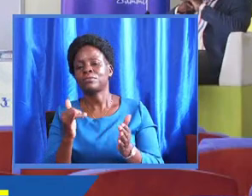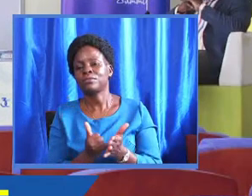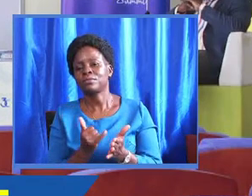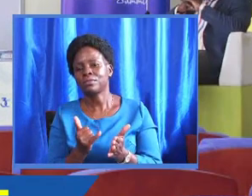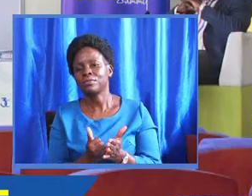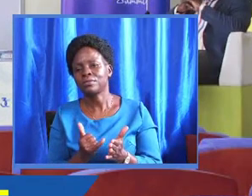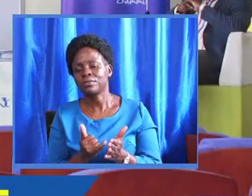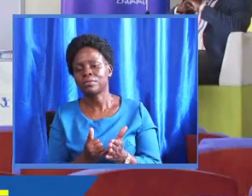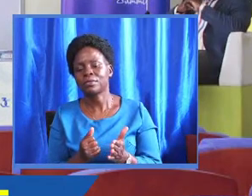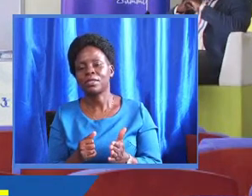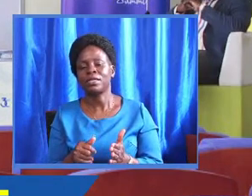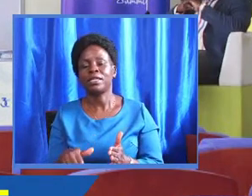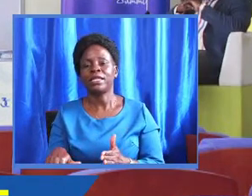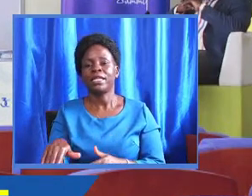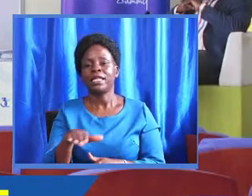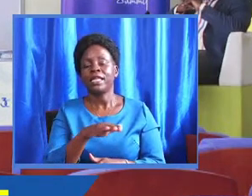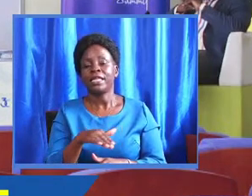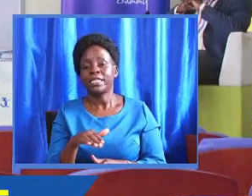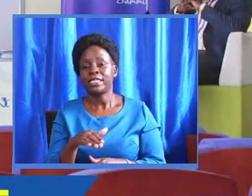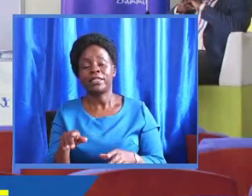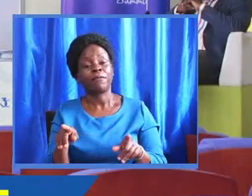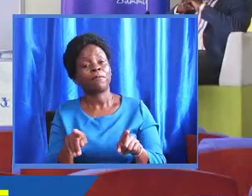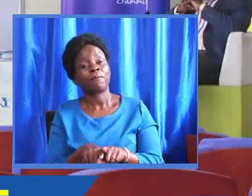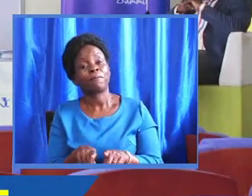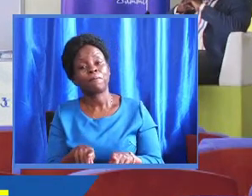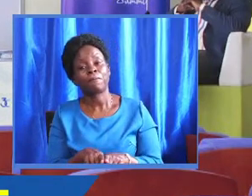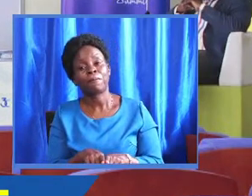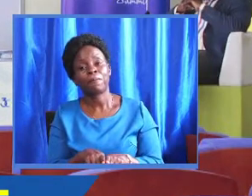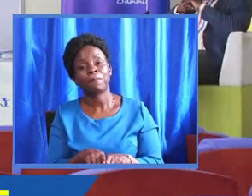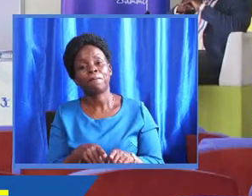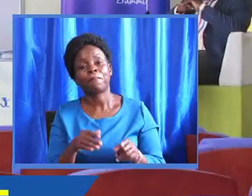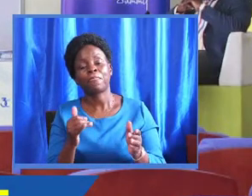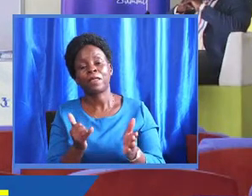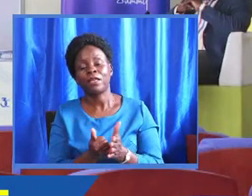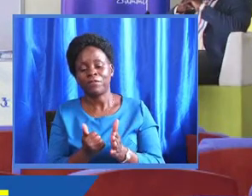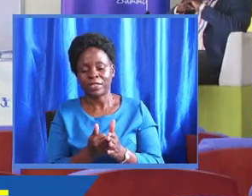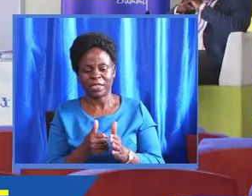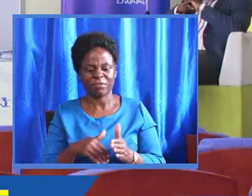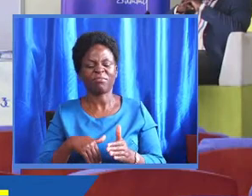we're investing in CBD, we also will go and invest in suburbs.